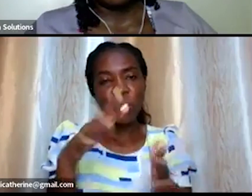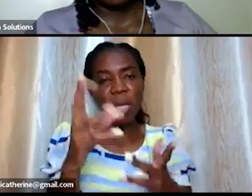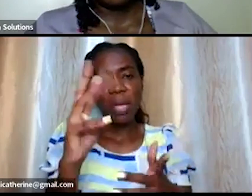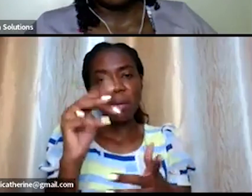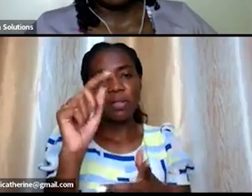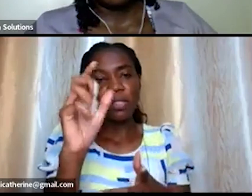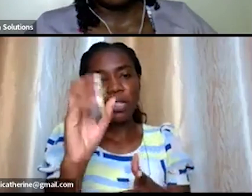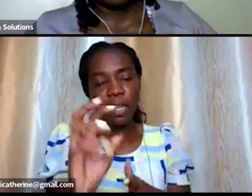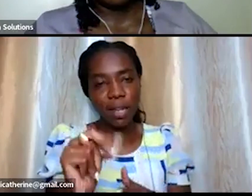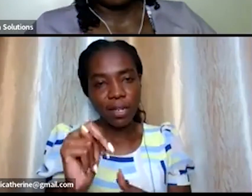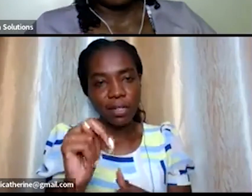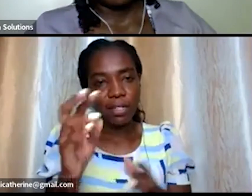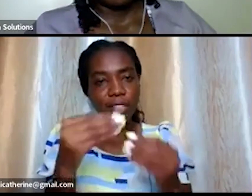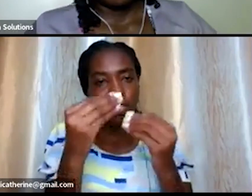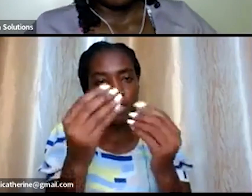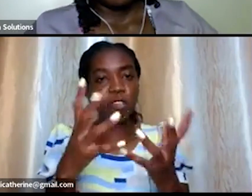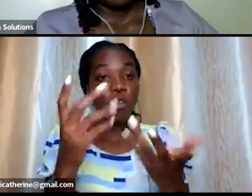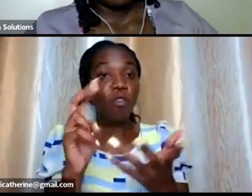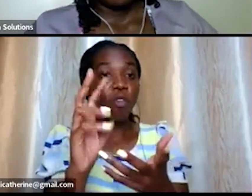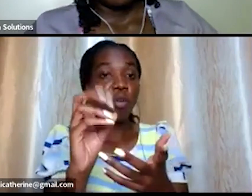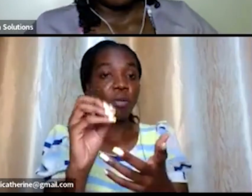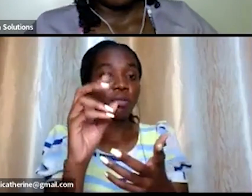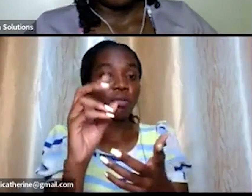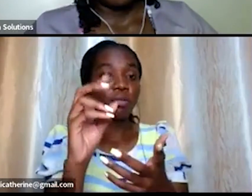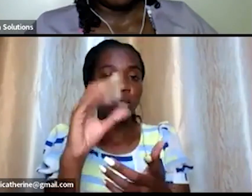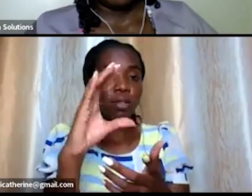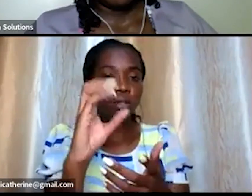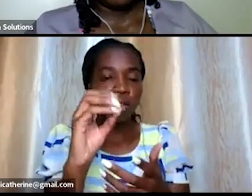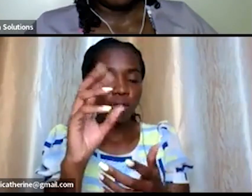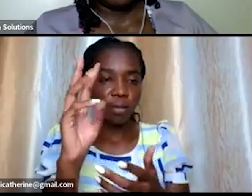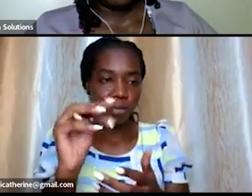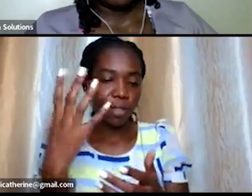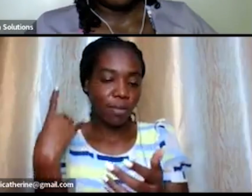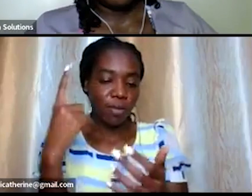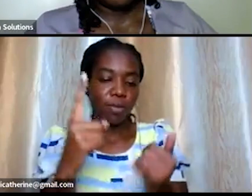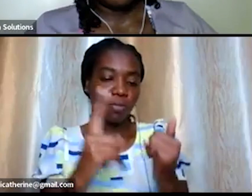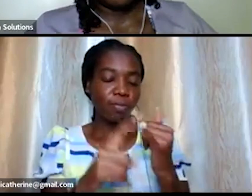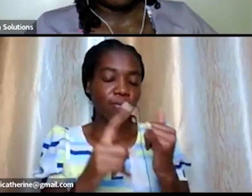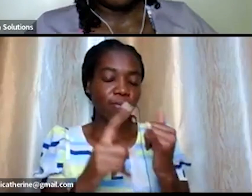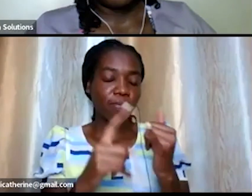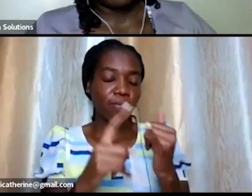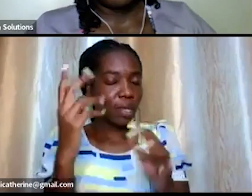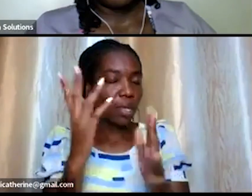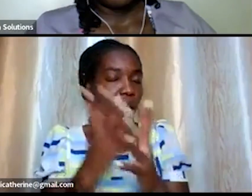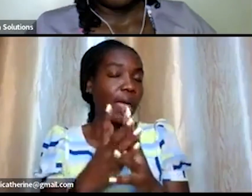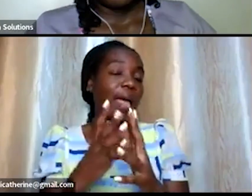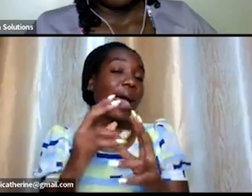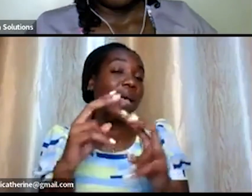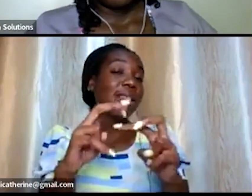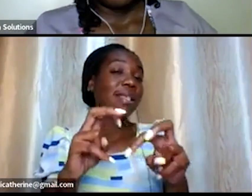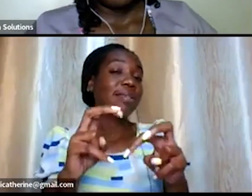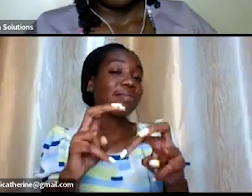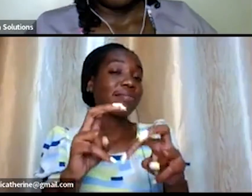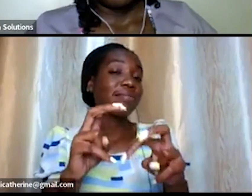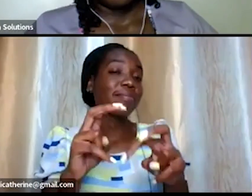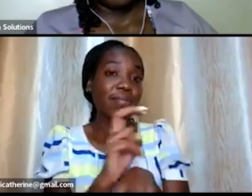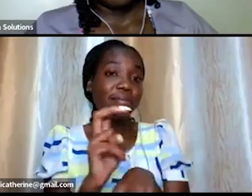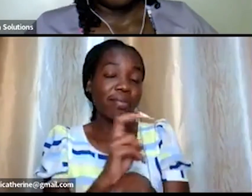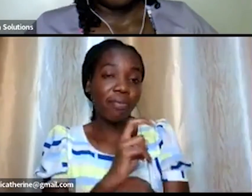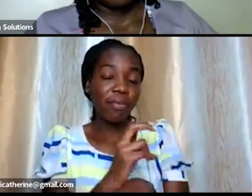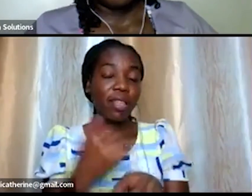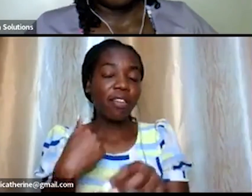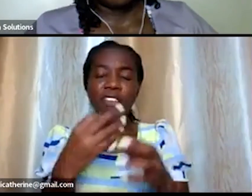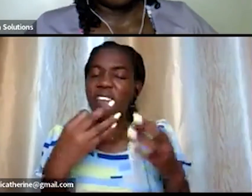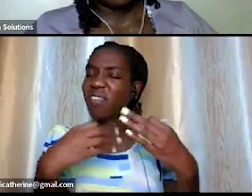listen, you have to find yourself. Number one, do a psychometric assessment. There are free versions, they are open